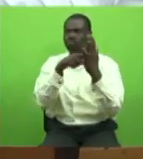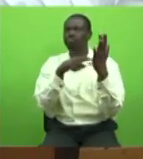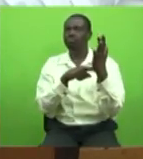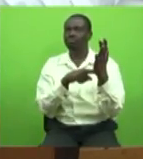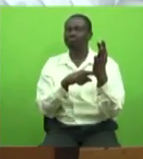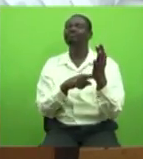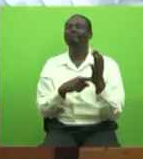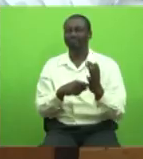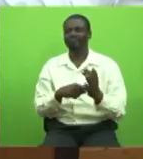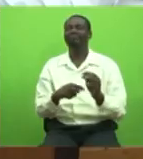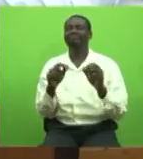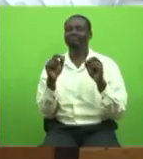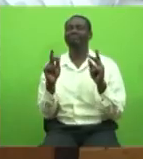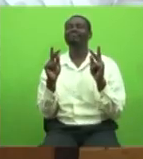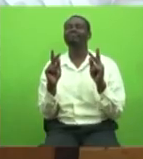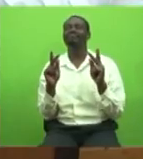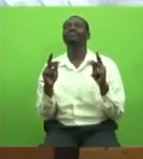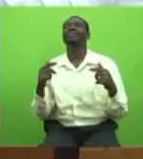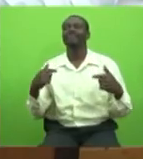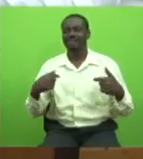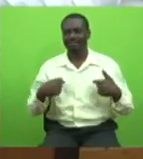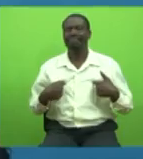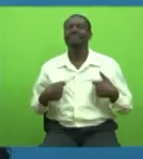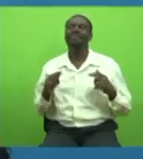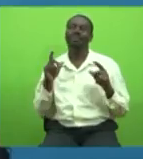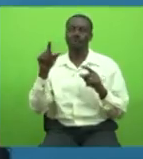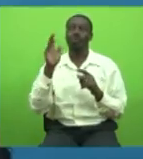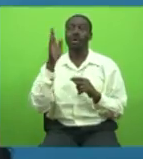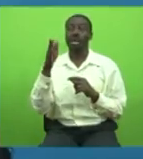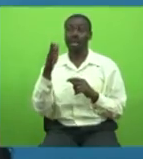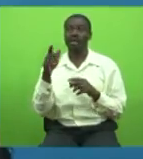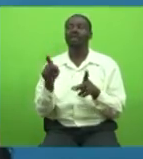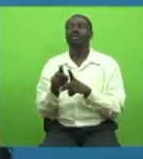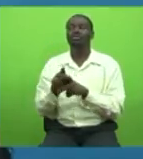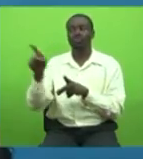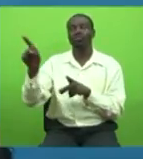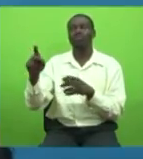we will be ready for that. But you have to give us permission to do all those things.